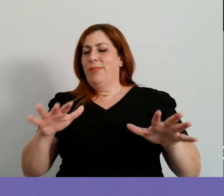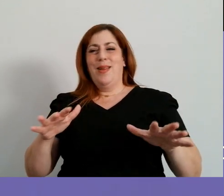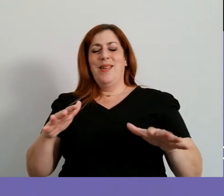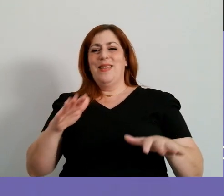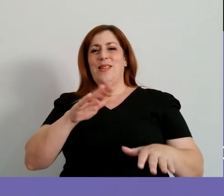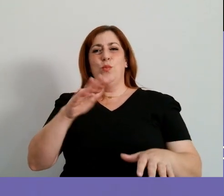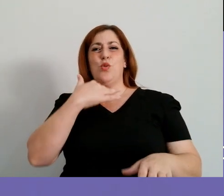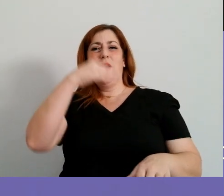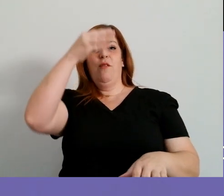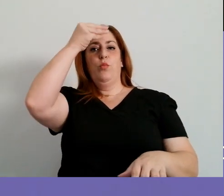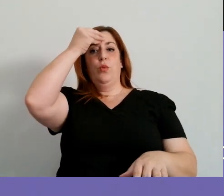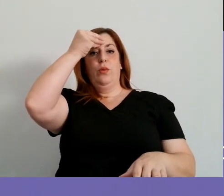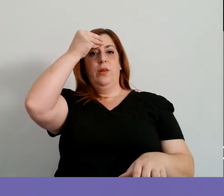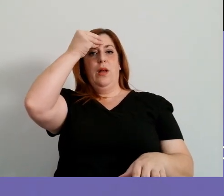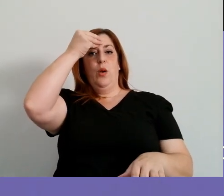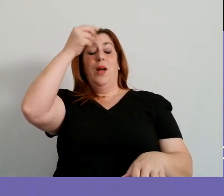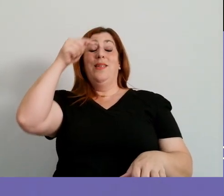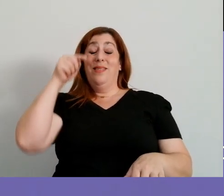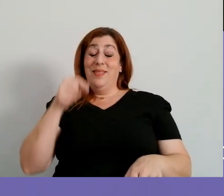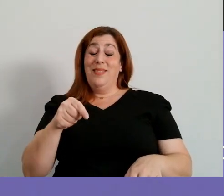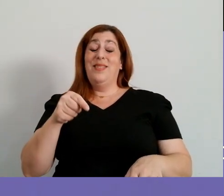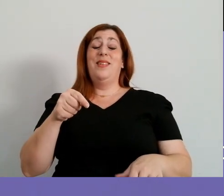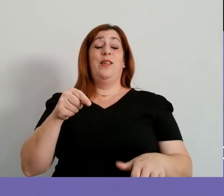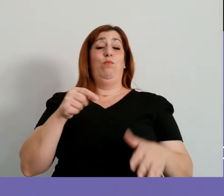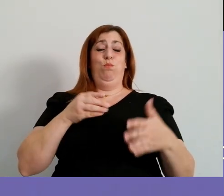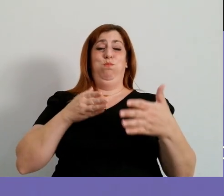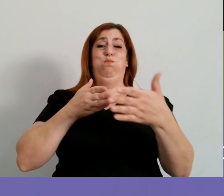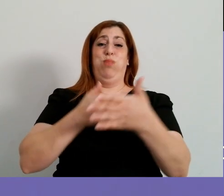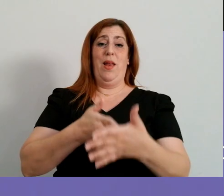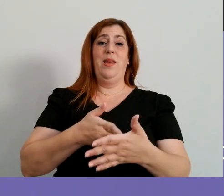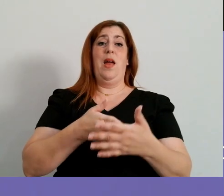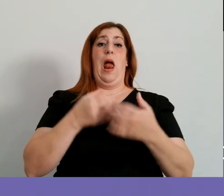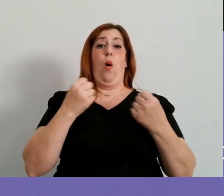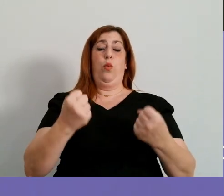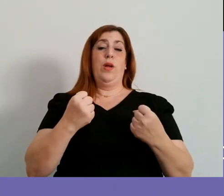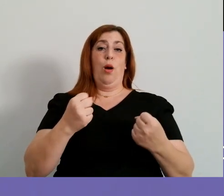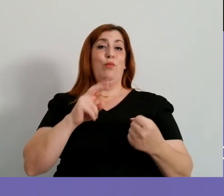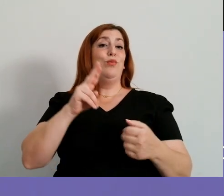you don't feel understood, those are massive barriers to advocacy.